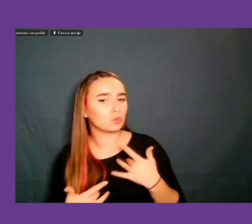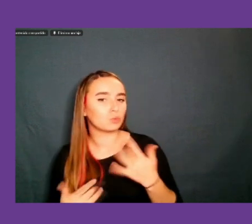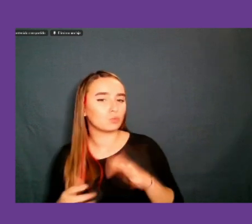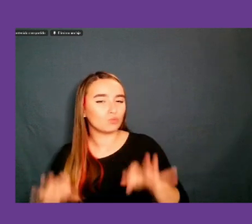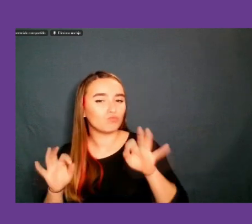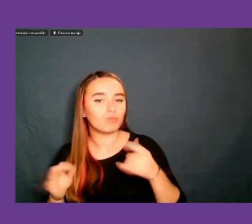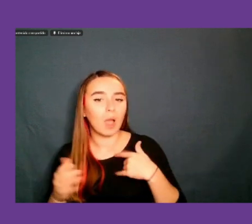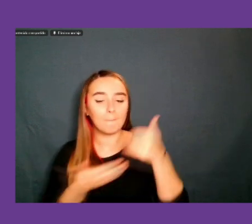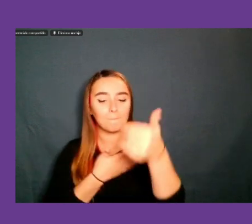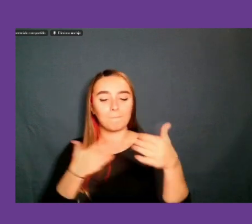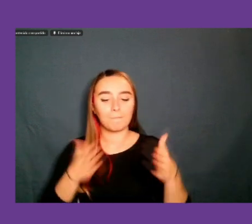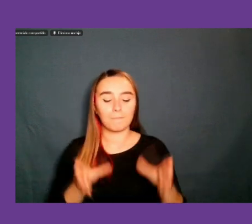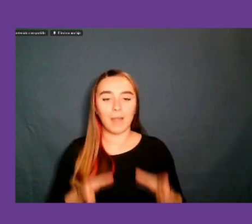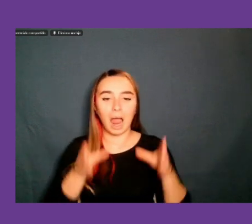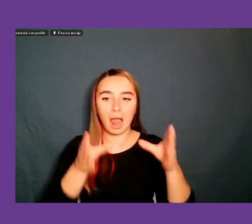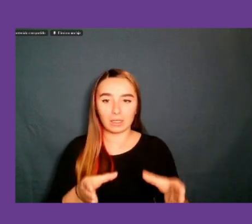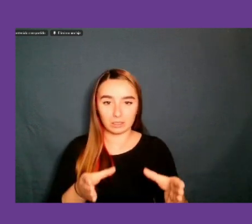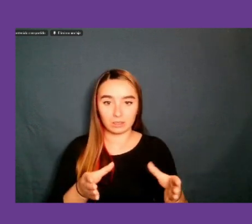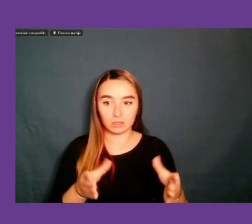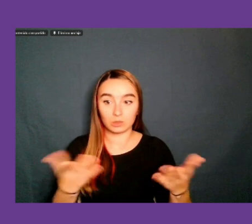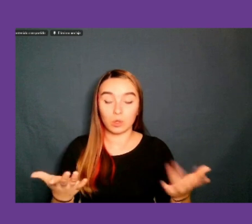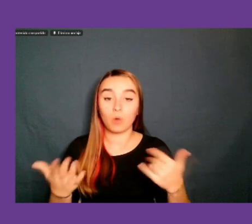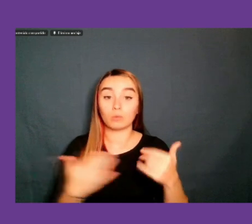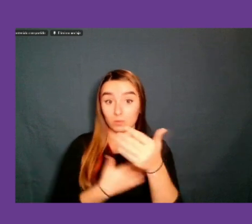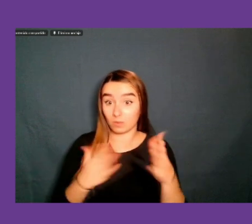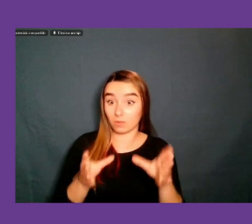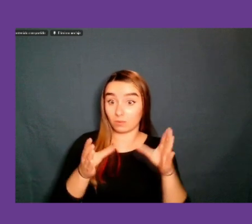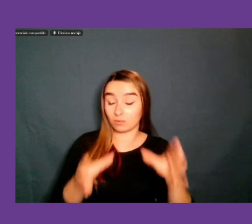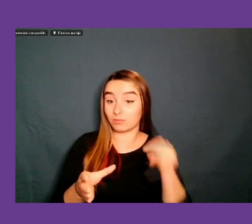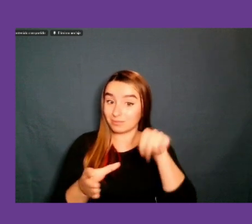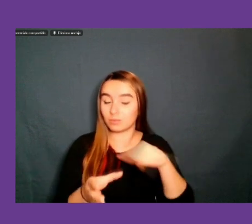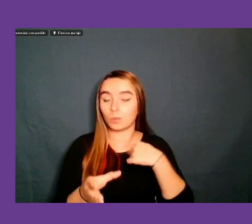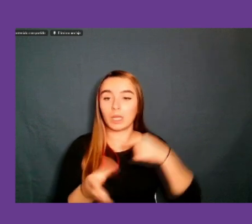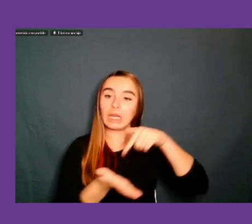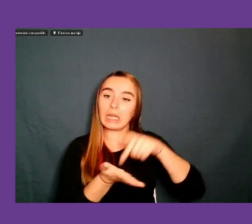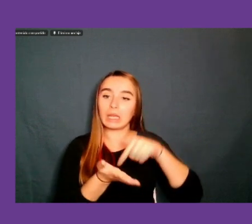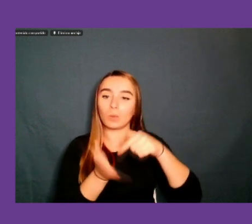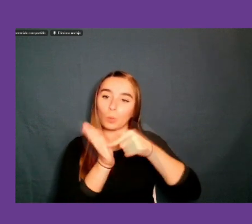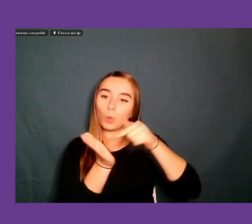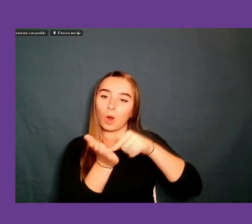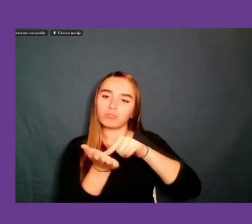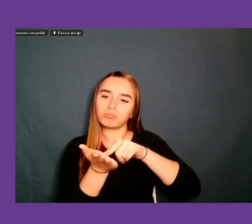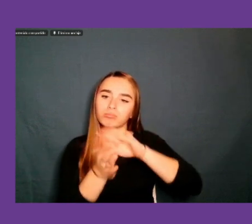the packaging for? Of course, we will have to follow the requirements, etc.